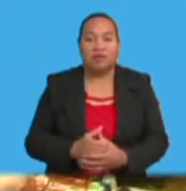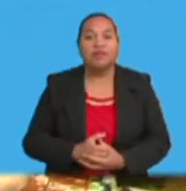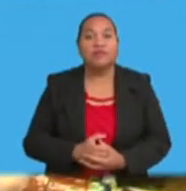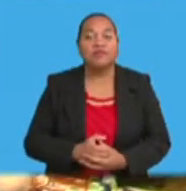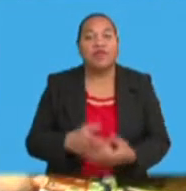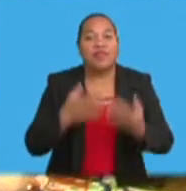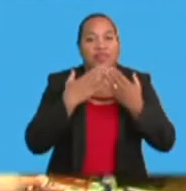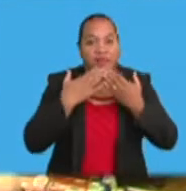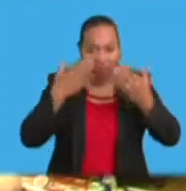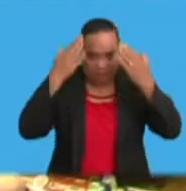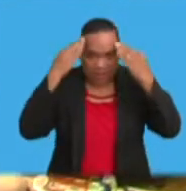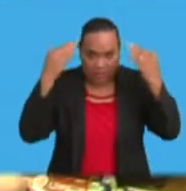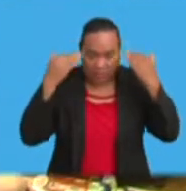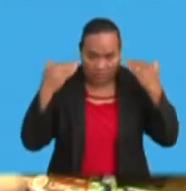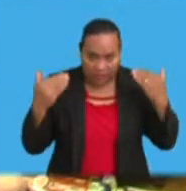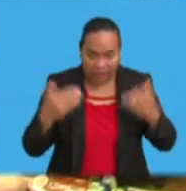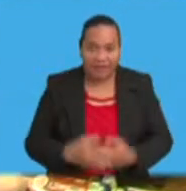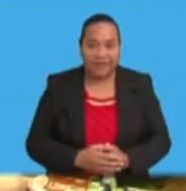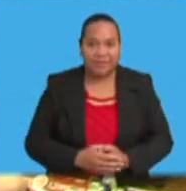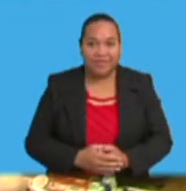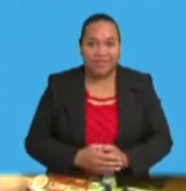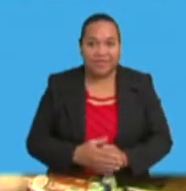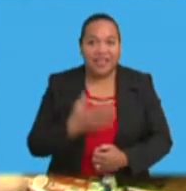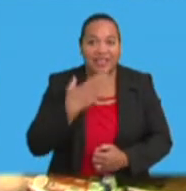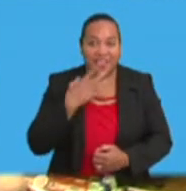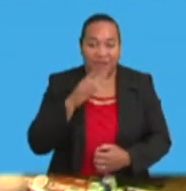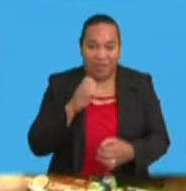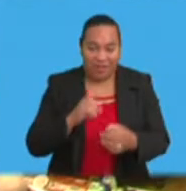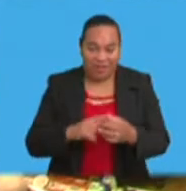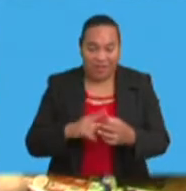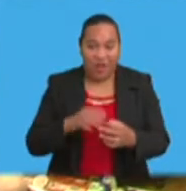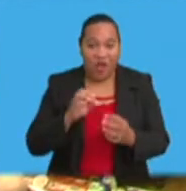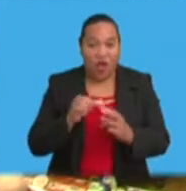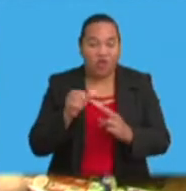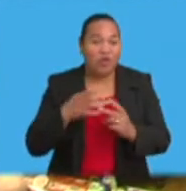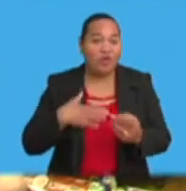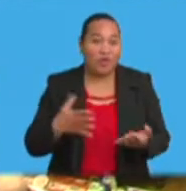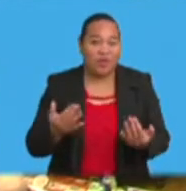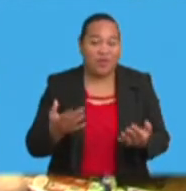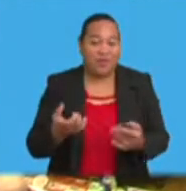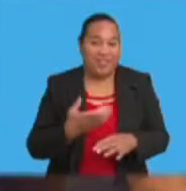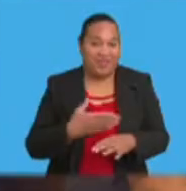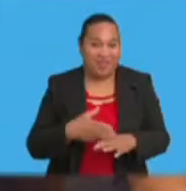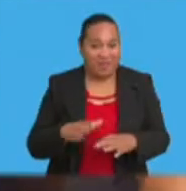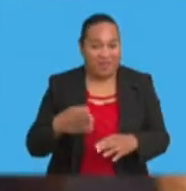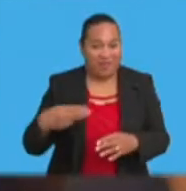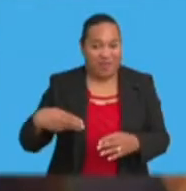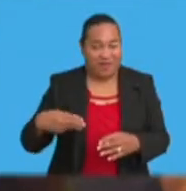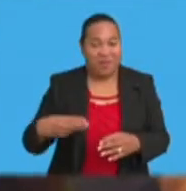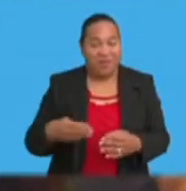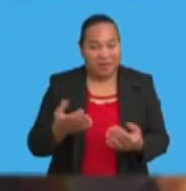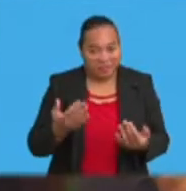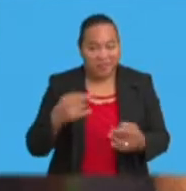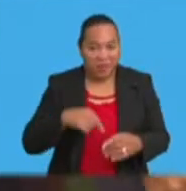Thank you, Madam Speaker. Thank the Honourable Member for his question, and also like to welcome the Honourable Numa Tewalu